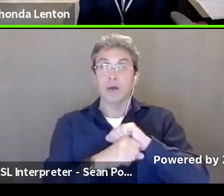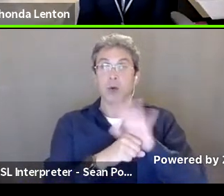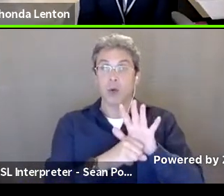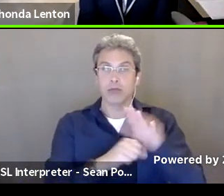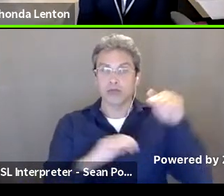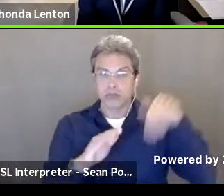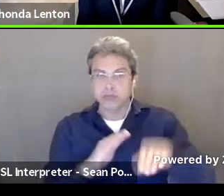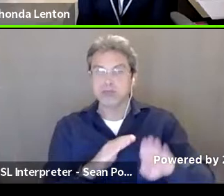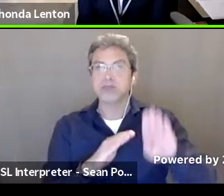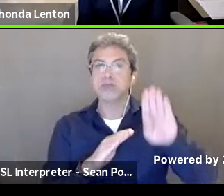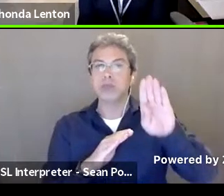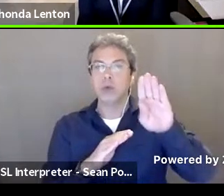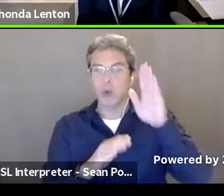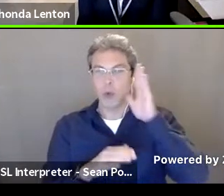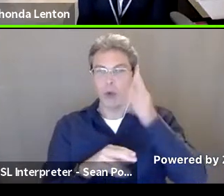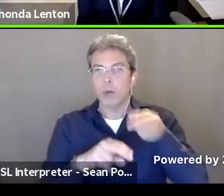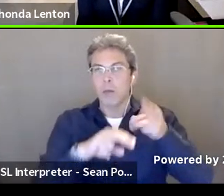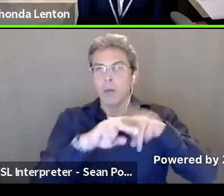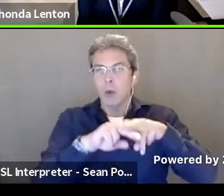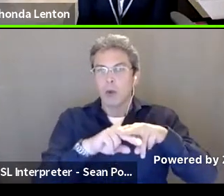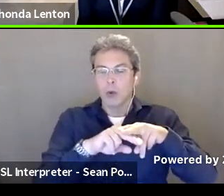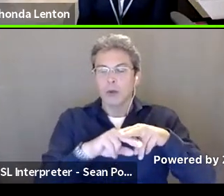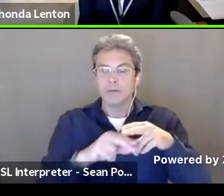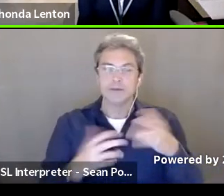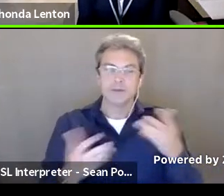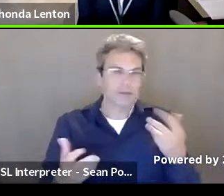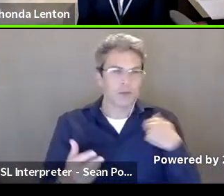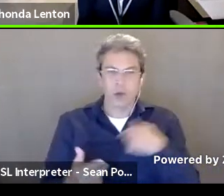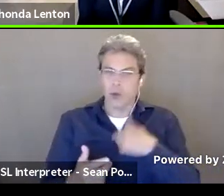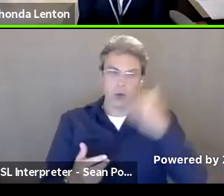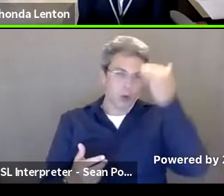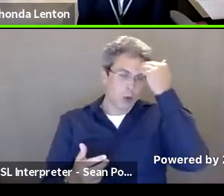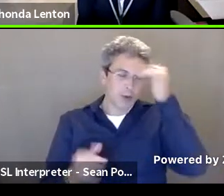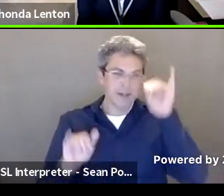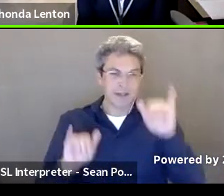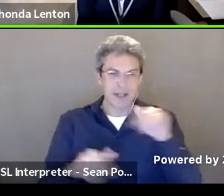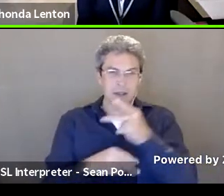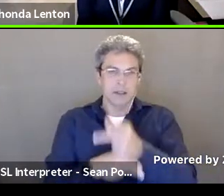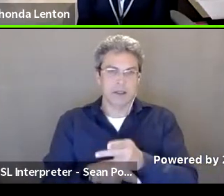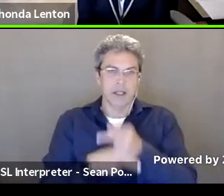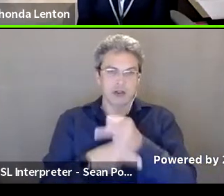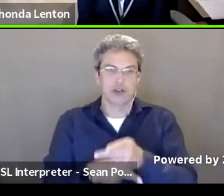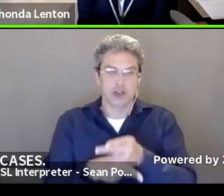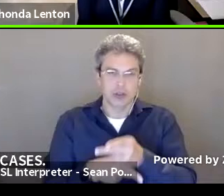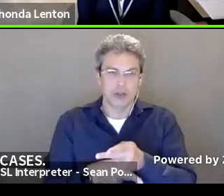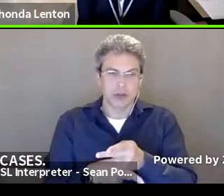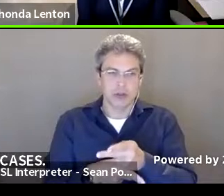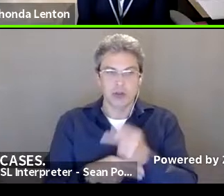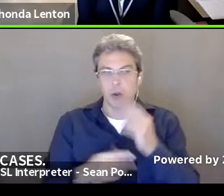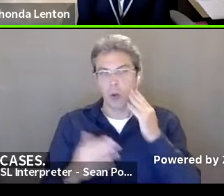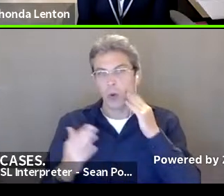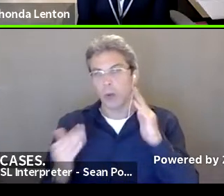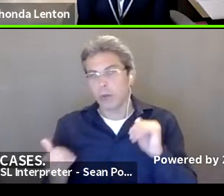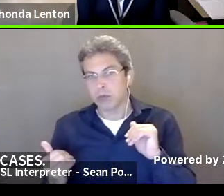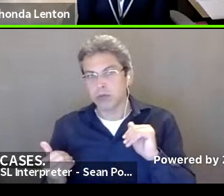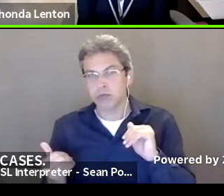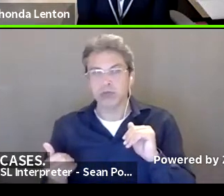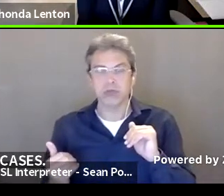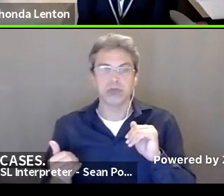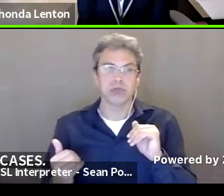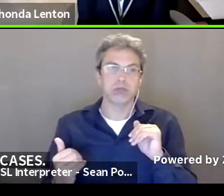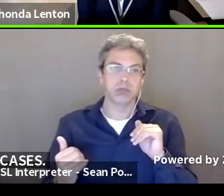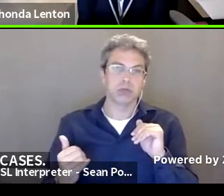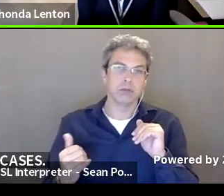risk for an increase in cases. So we all have to still be very cautious and hope to, you know, move